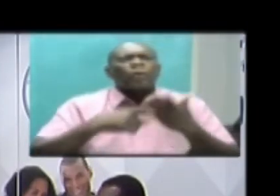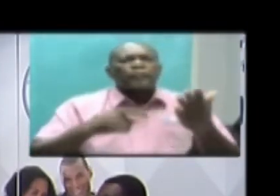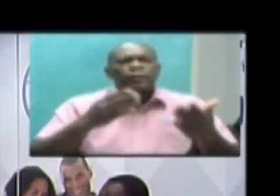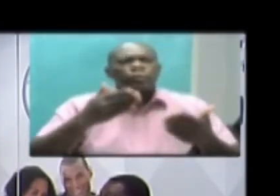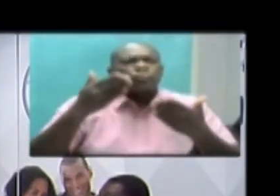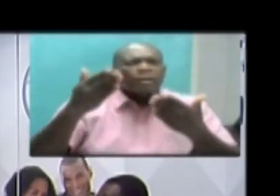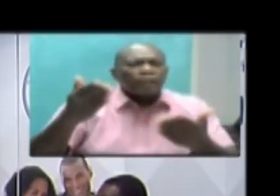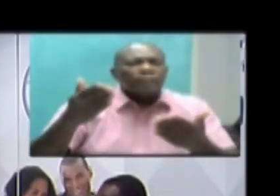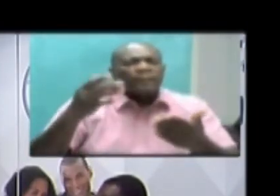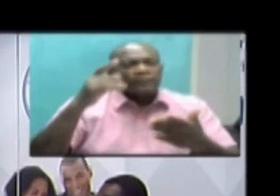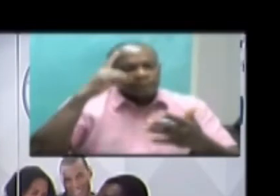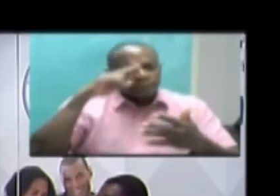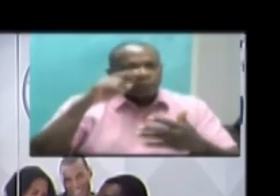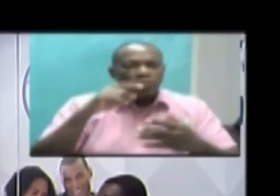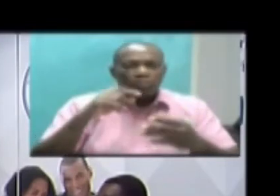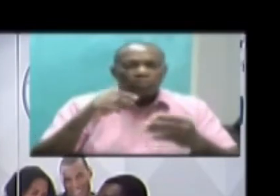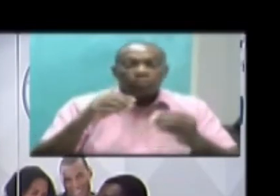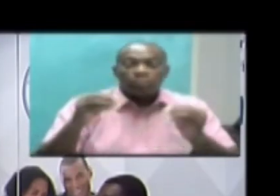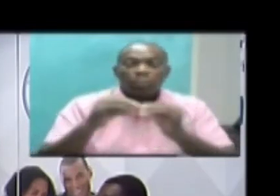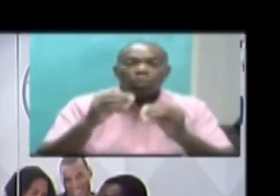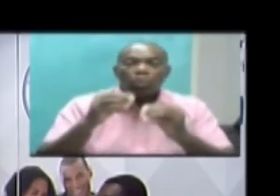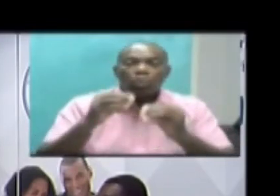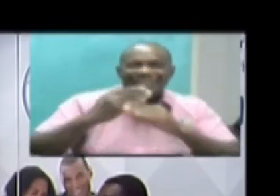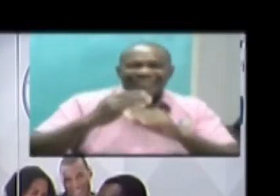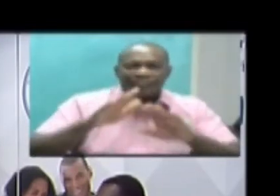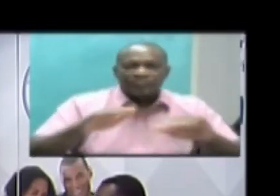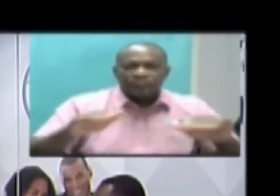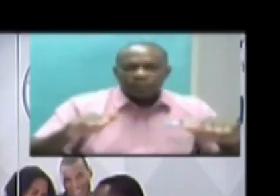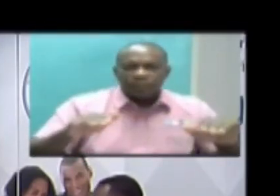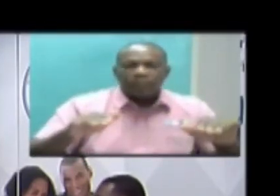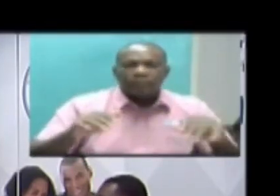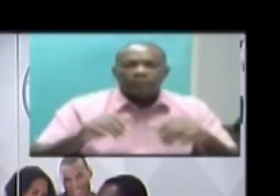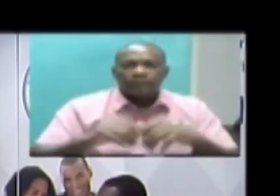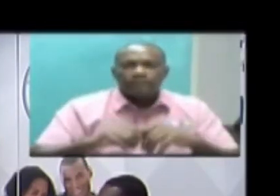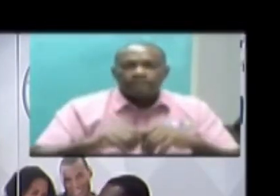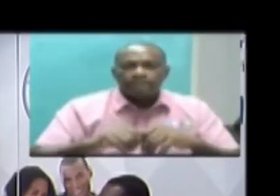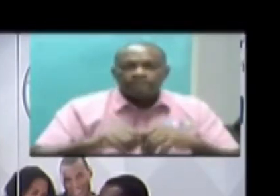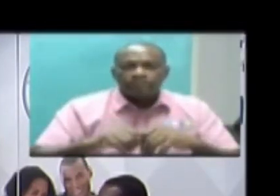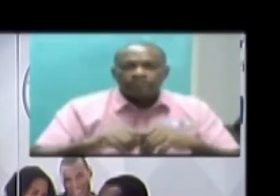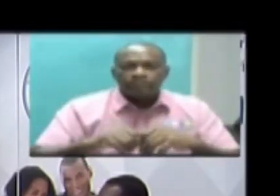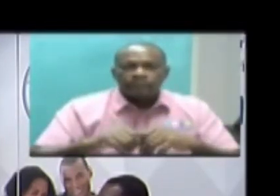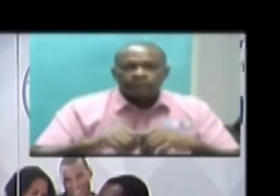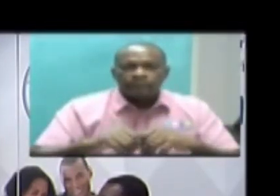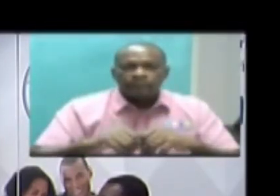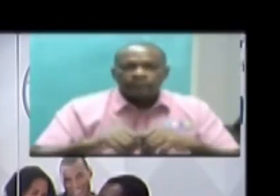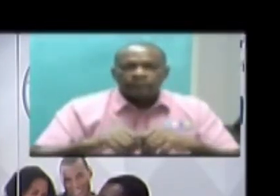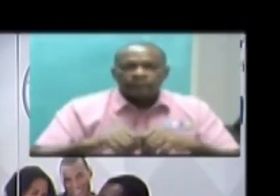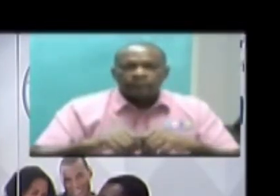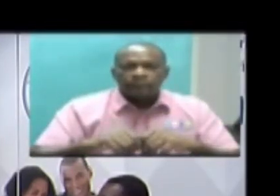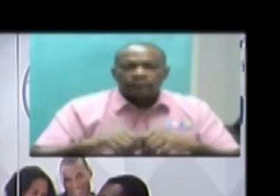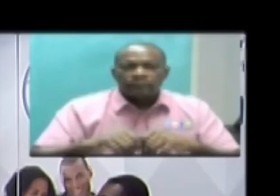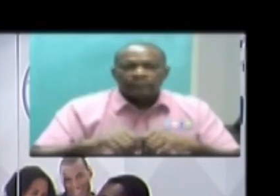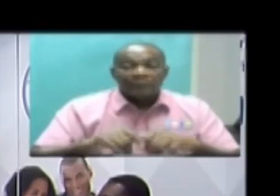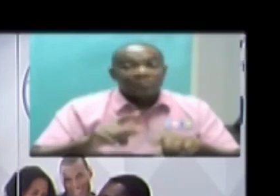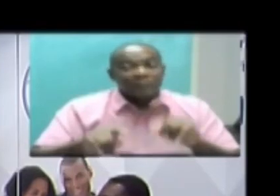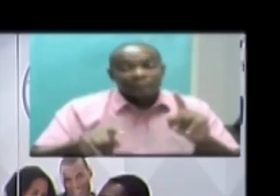well as Google Link, Family Link. But somehow my children have found a way to get around